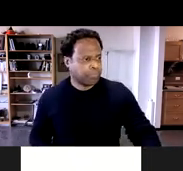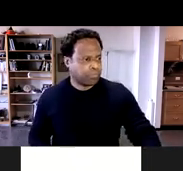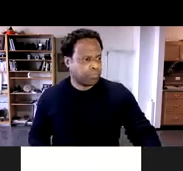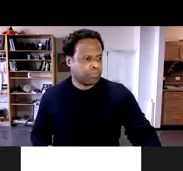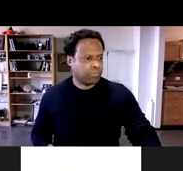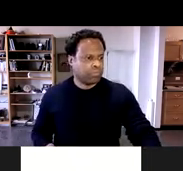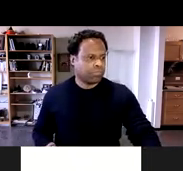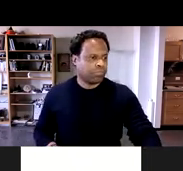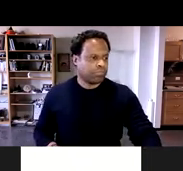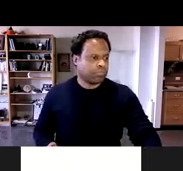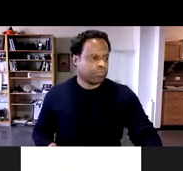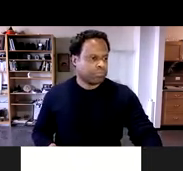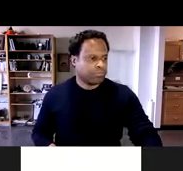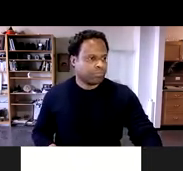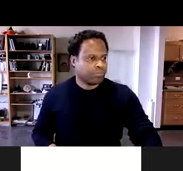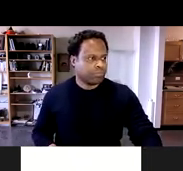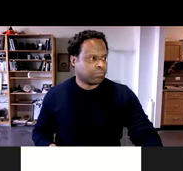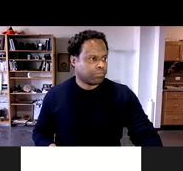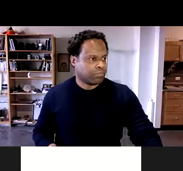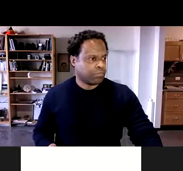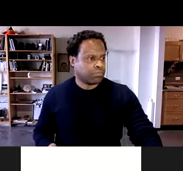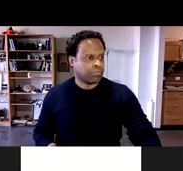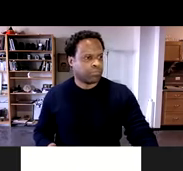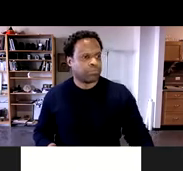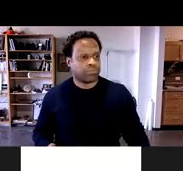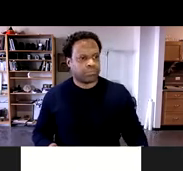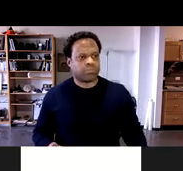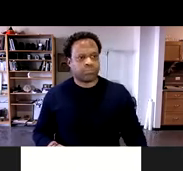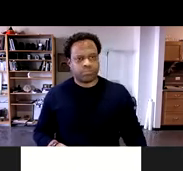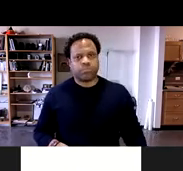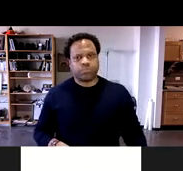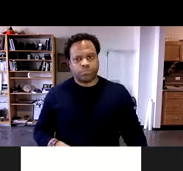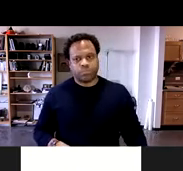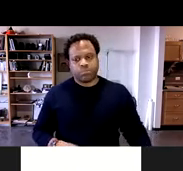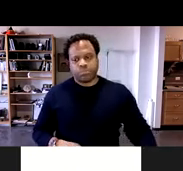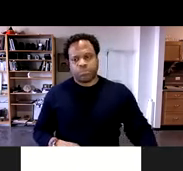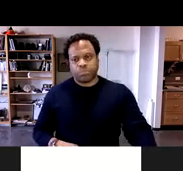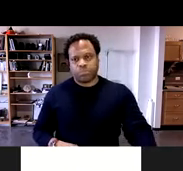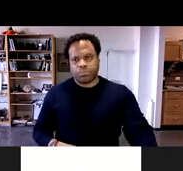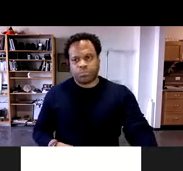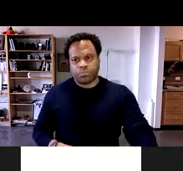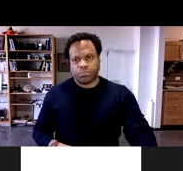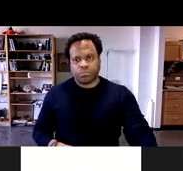being quick, safe, being able to communicate with deaf and hard of hearing.